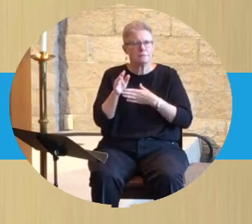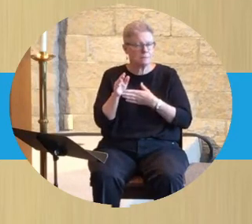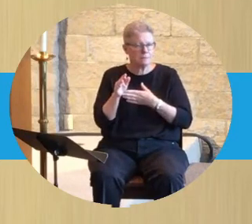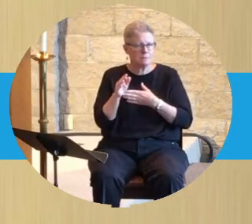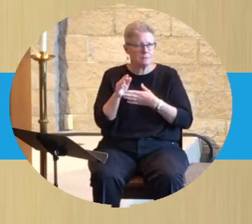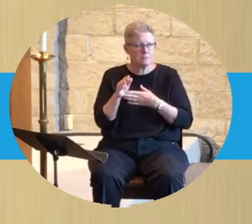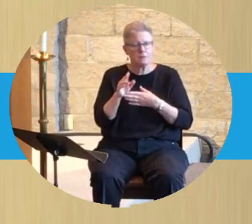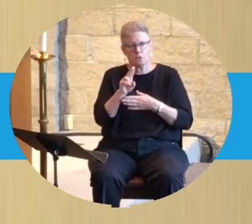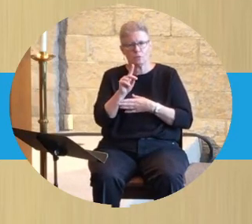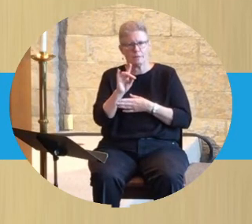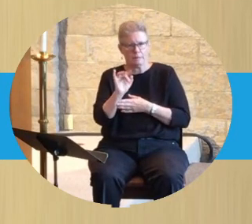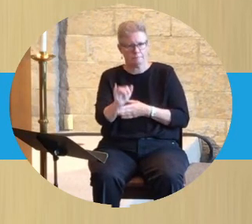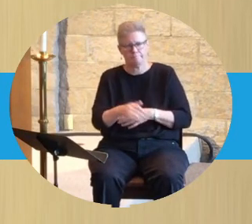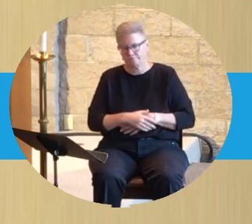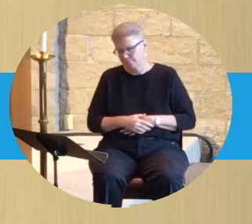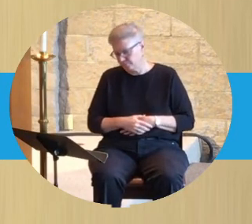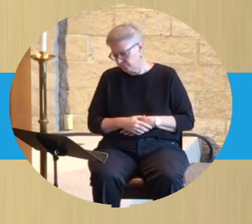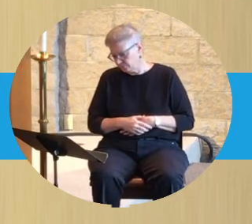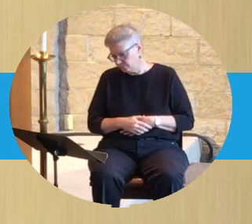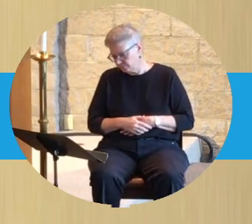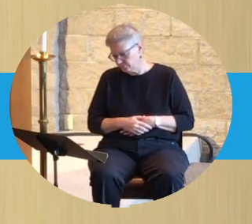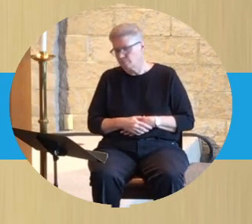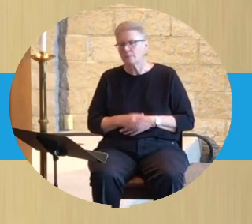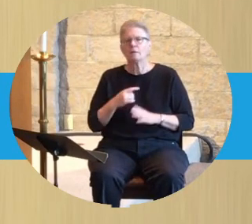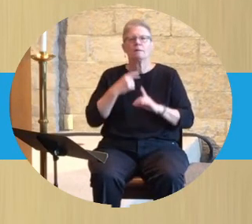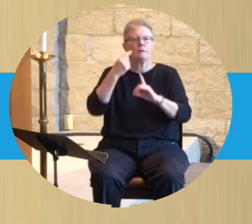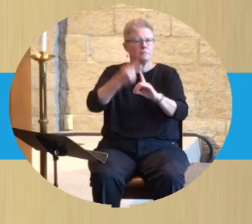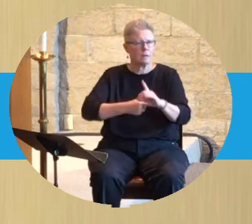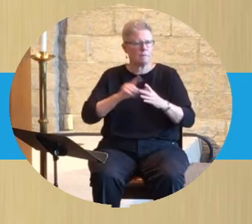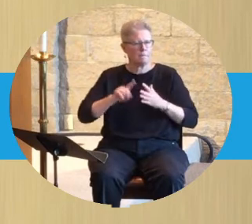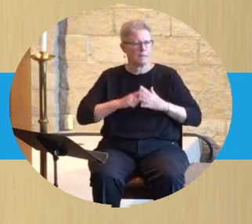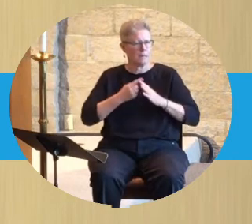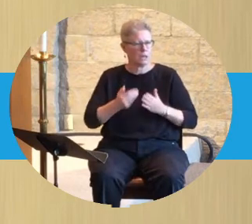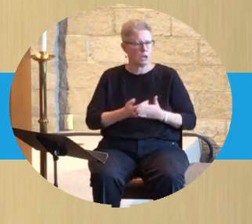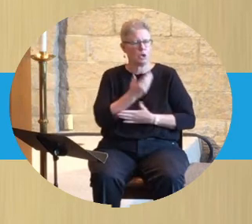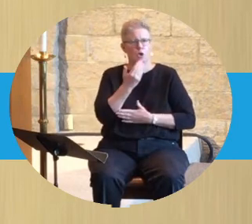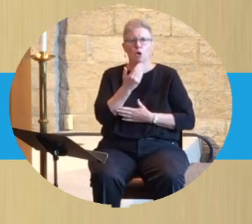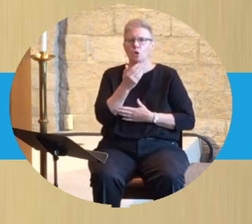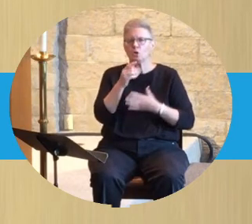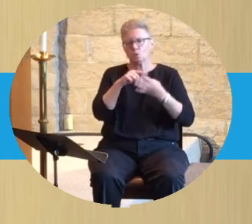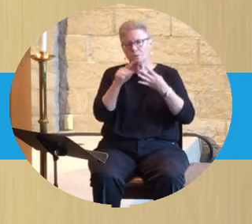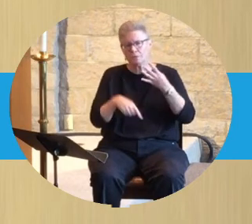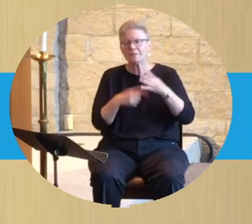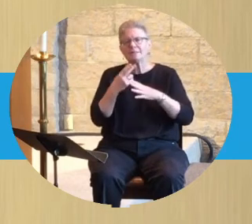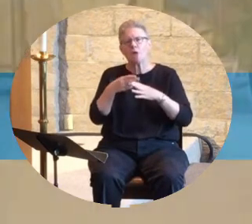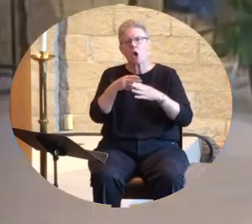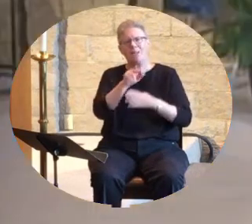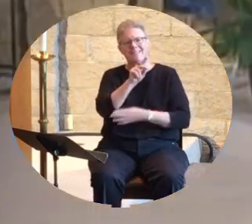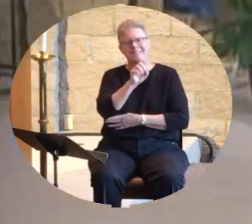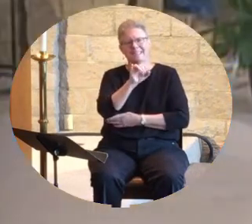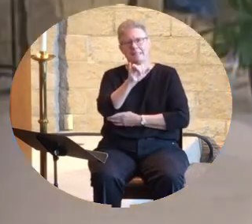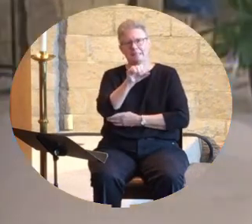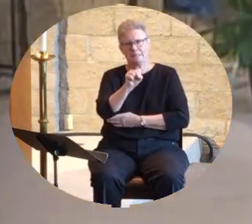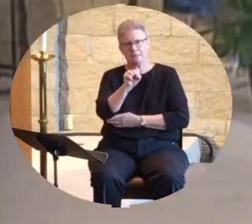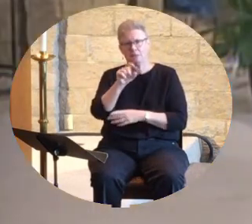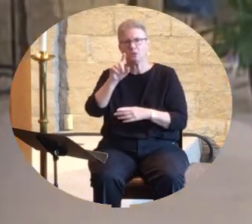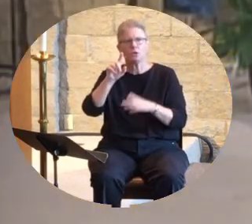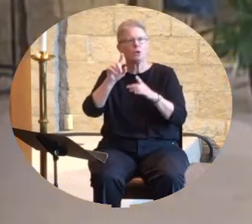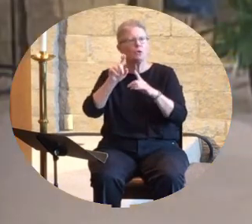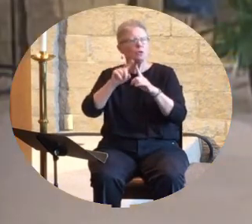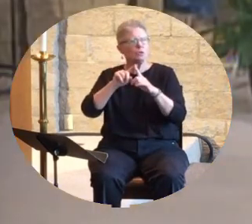just next month, we begin a new series. It's called Keys to the Kingdom. It's a prosperity month here at Unity